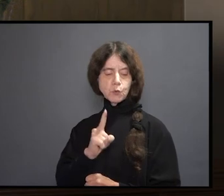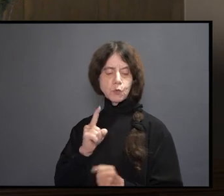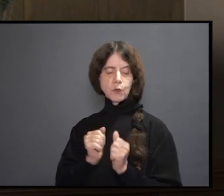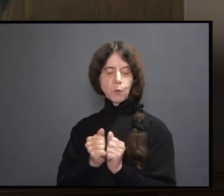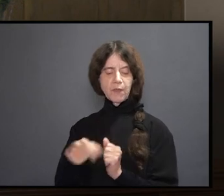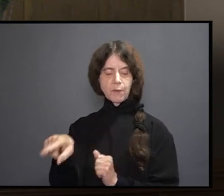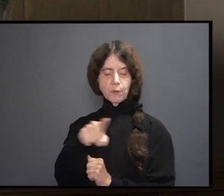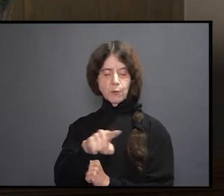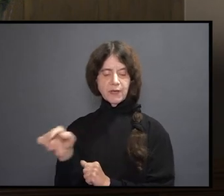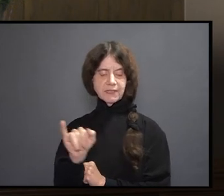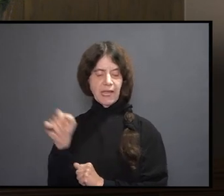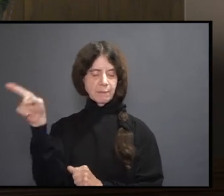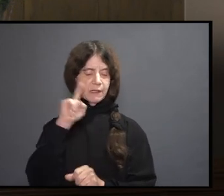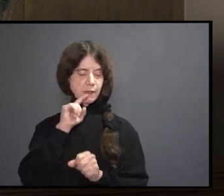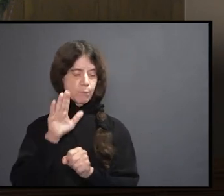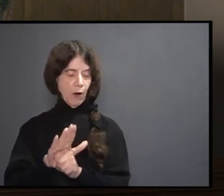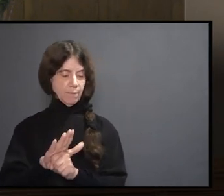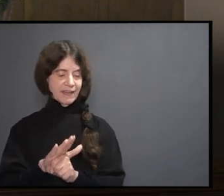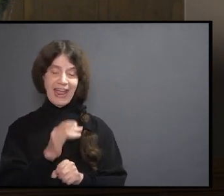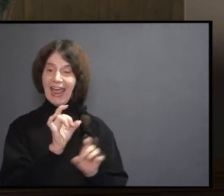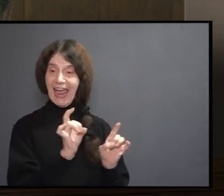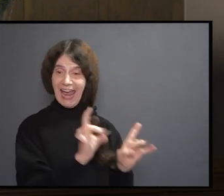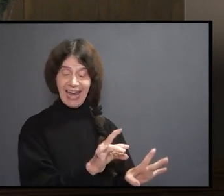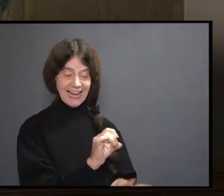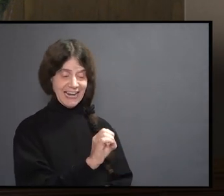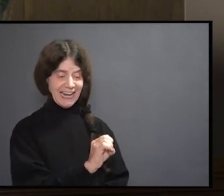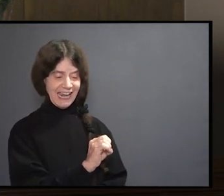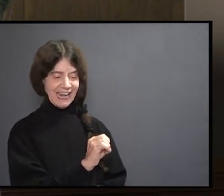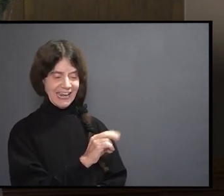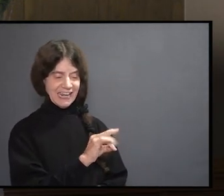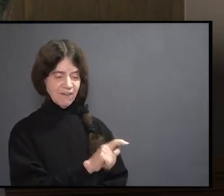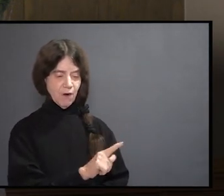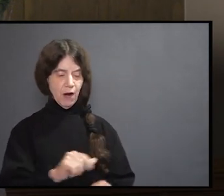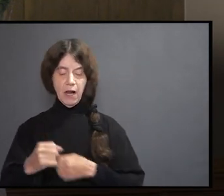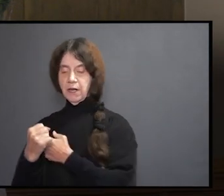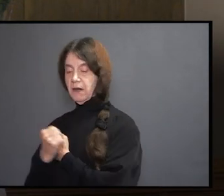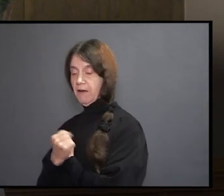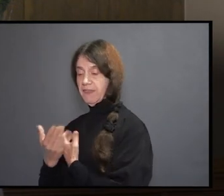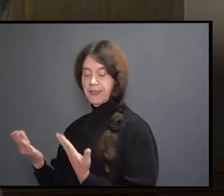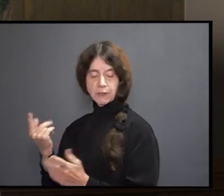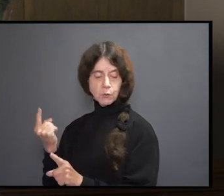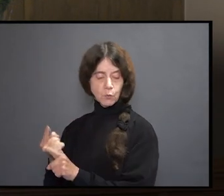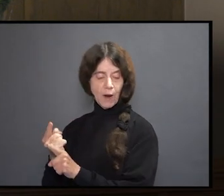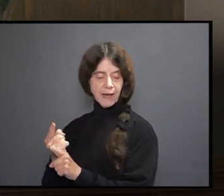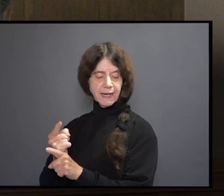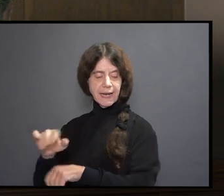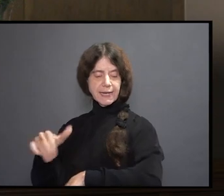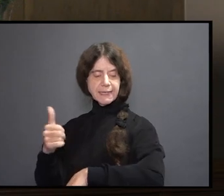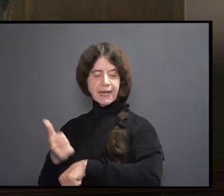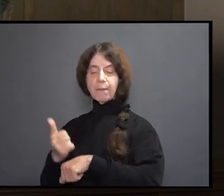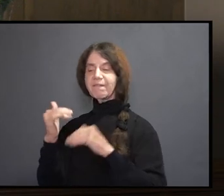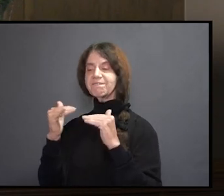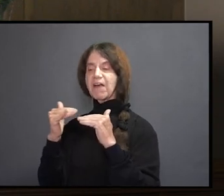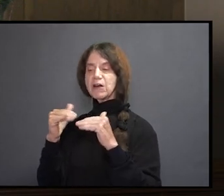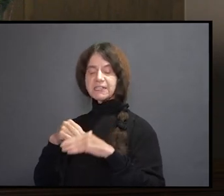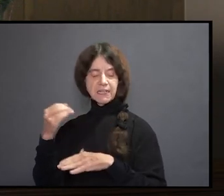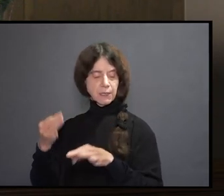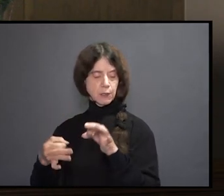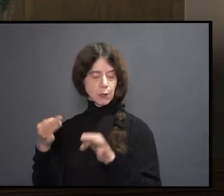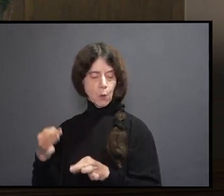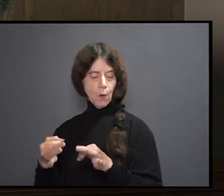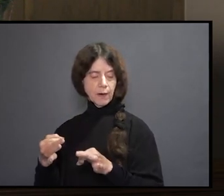you, as you have said. Hate evil and love good, and establish justice in the